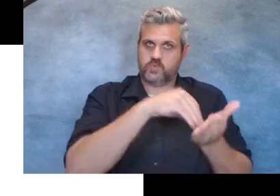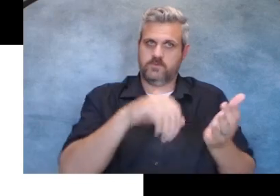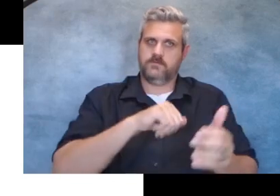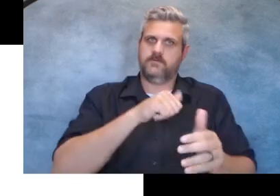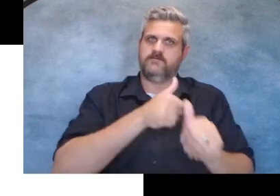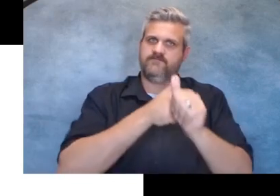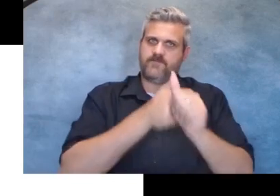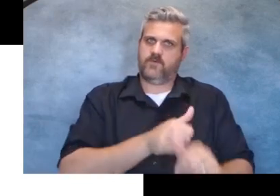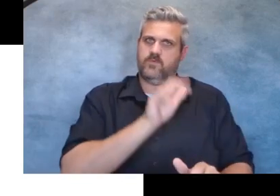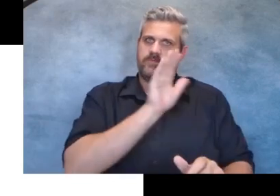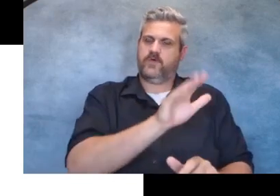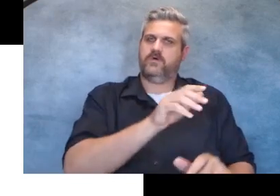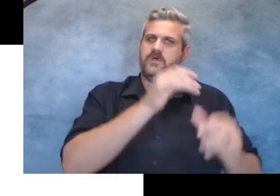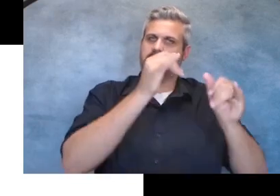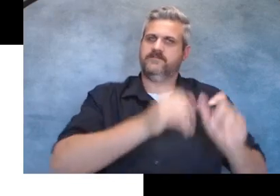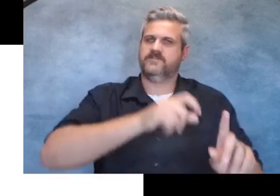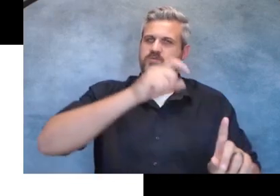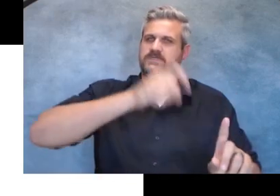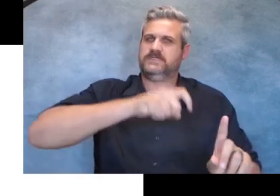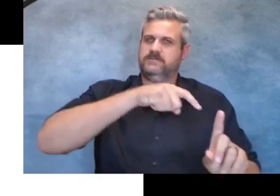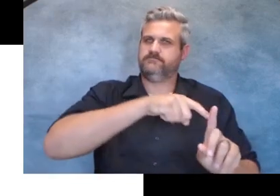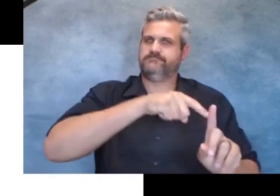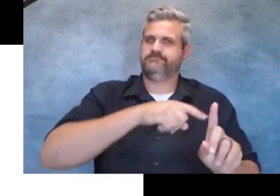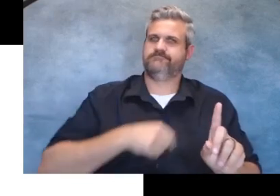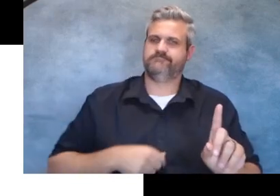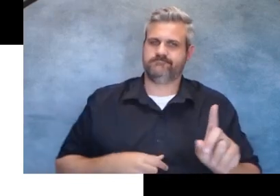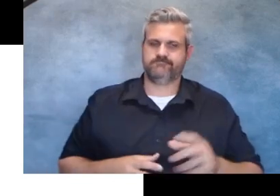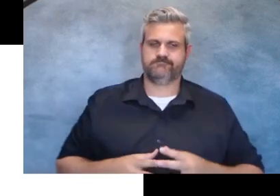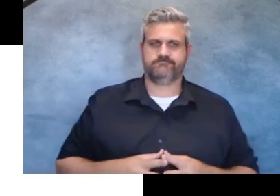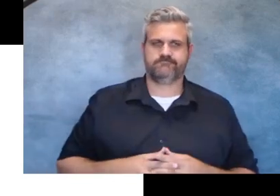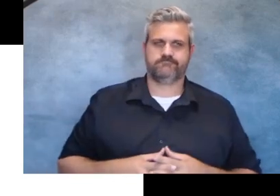their individual needs.